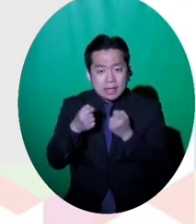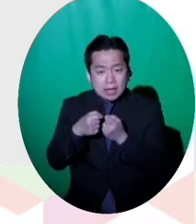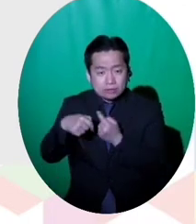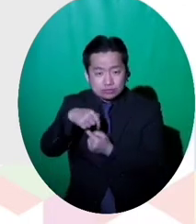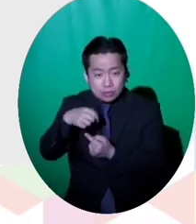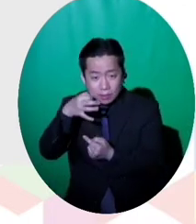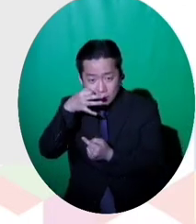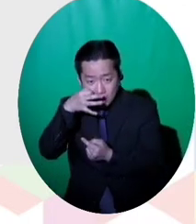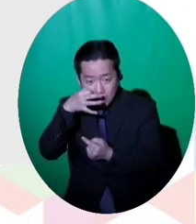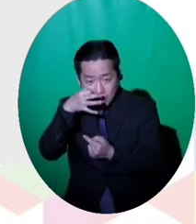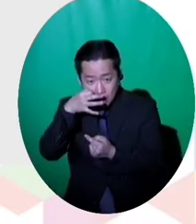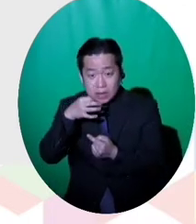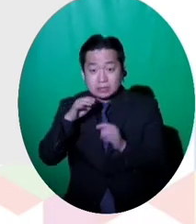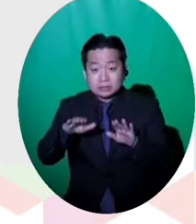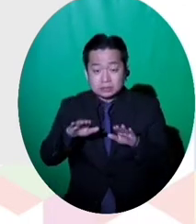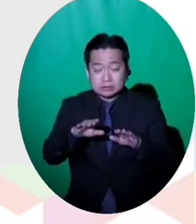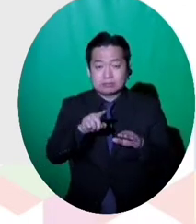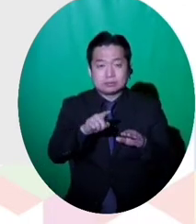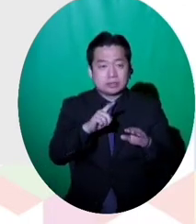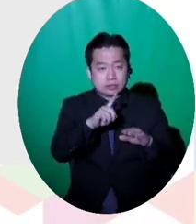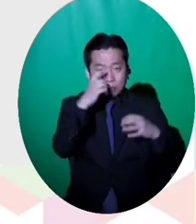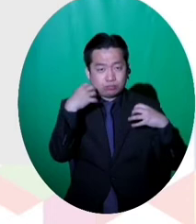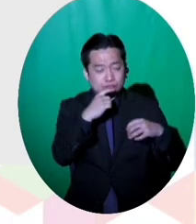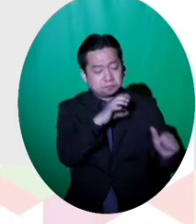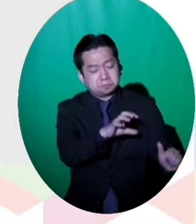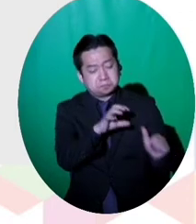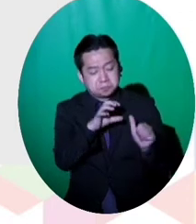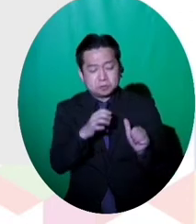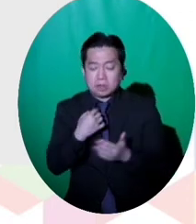that it is deeply undemocratic.